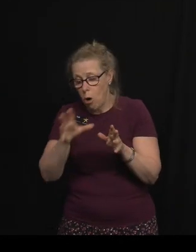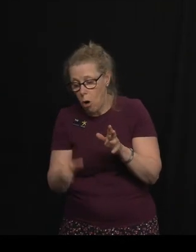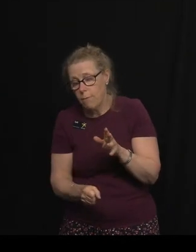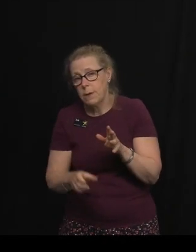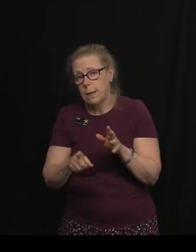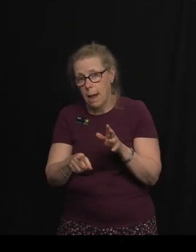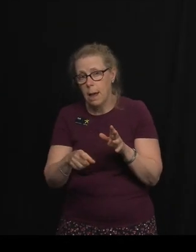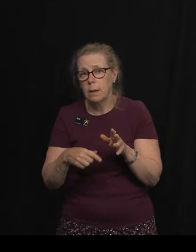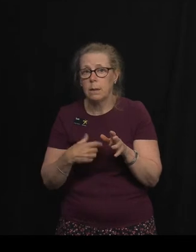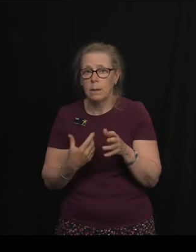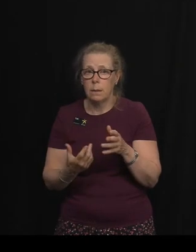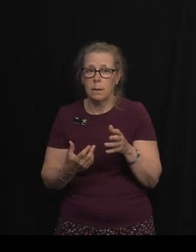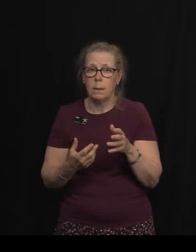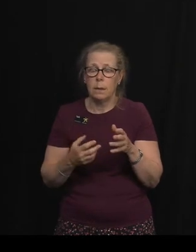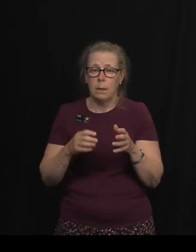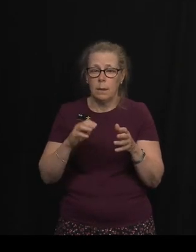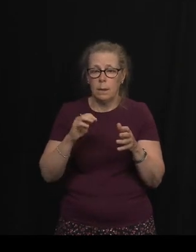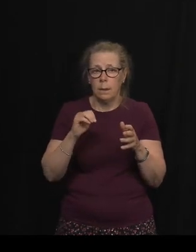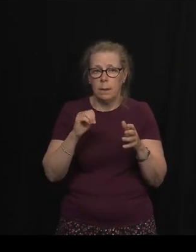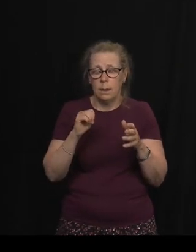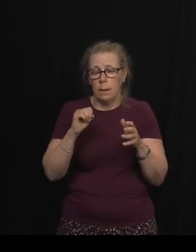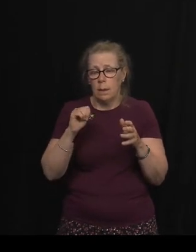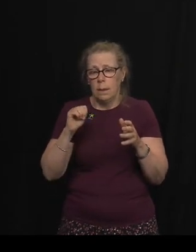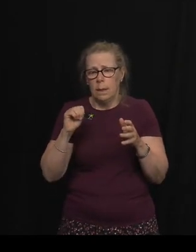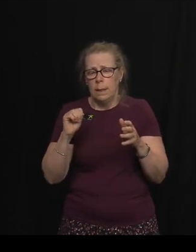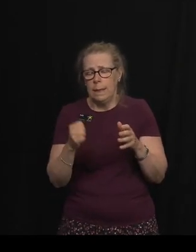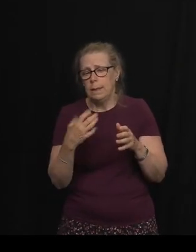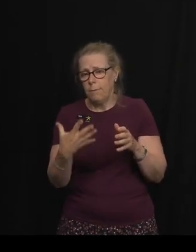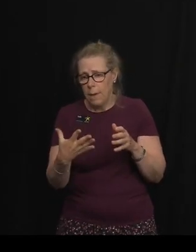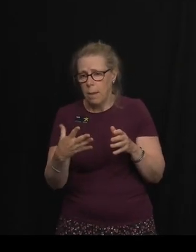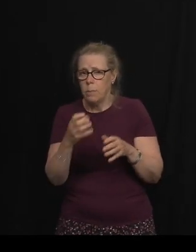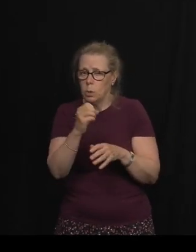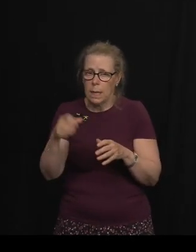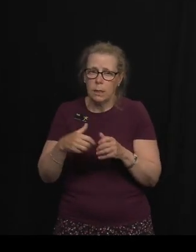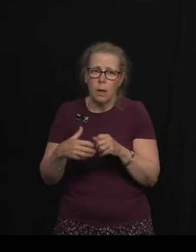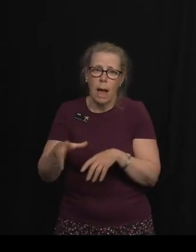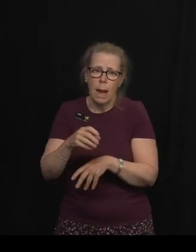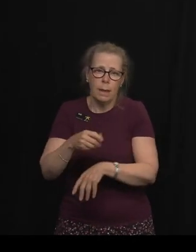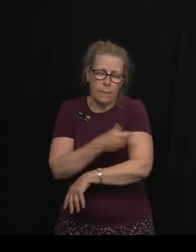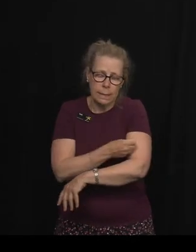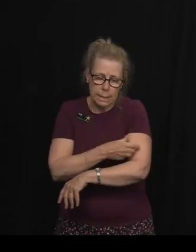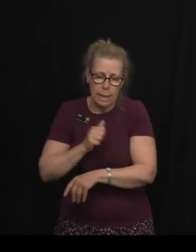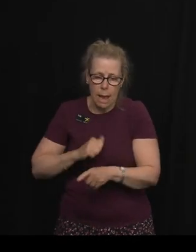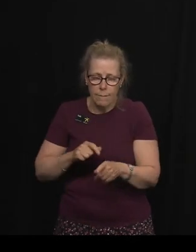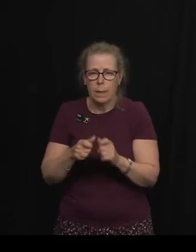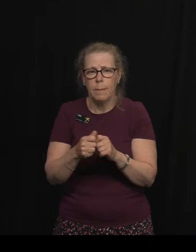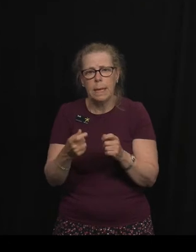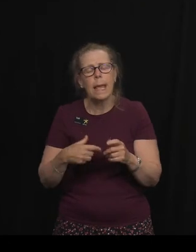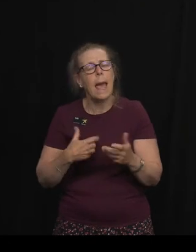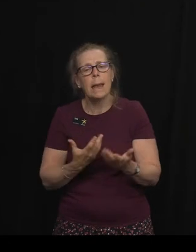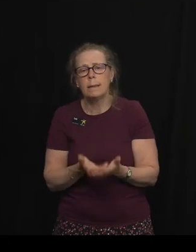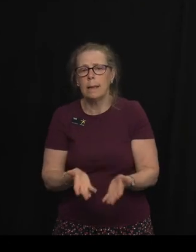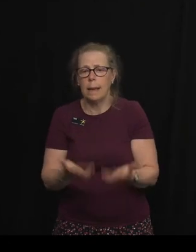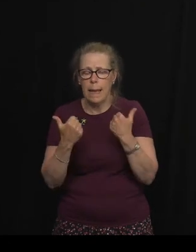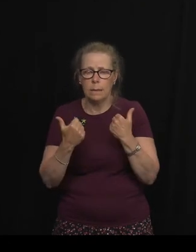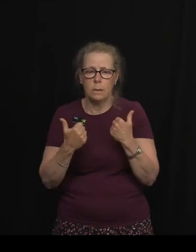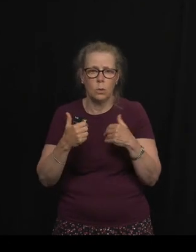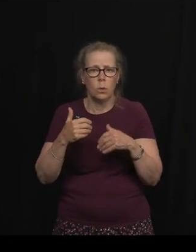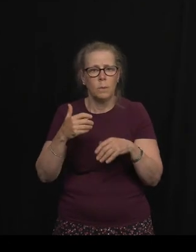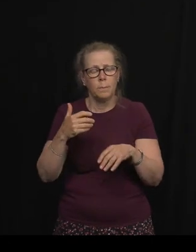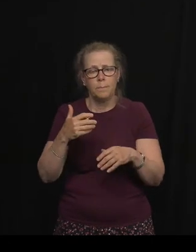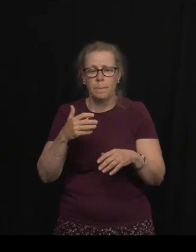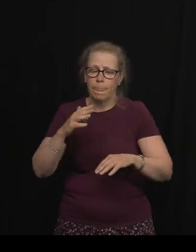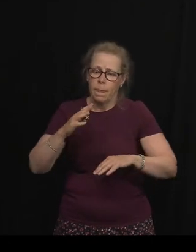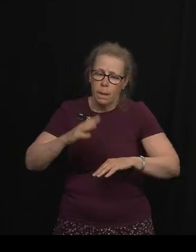is important, 90-95% of the vaccines. But it's not easy then to build a competitive manufacturing